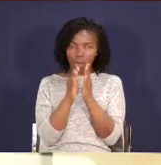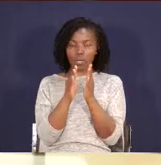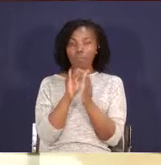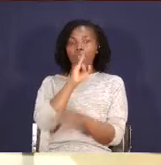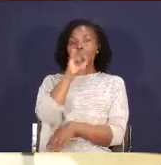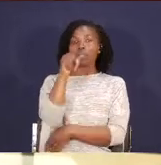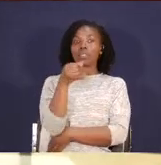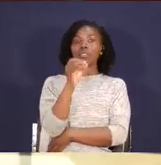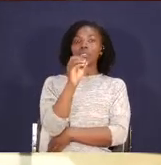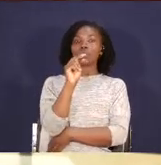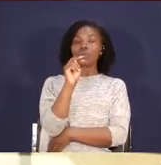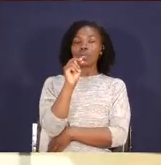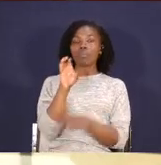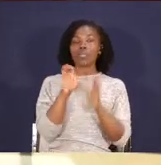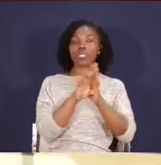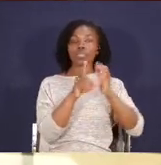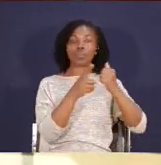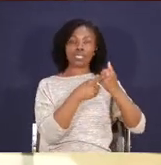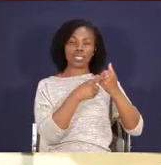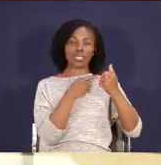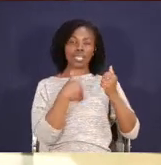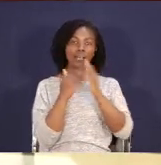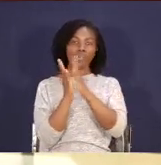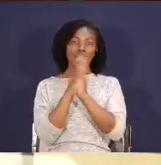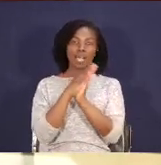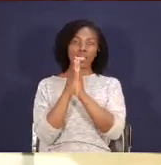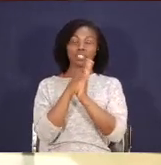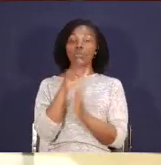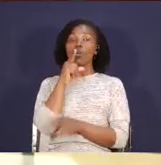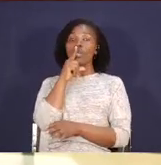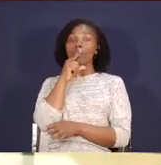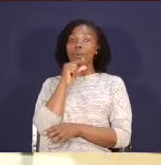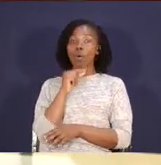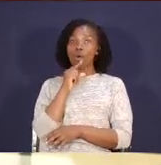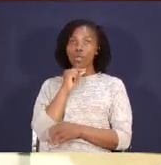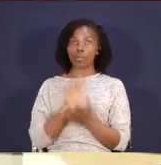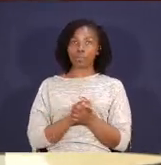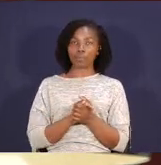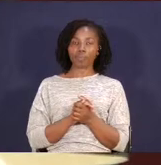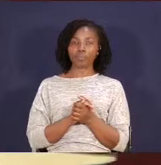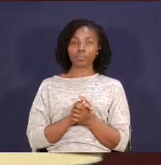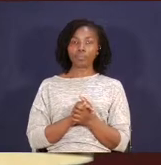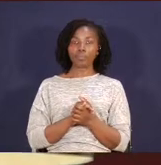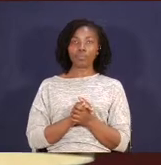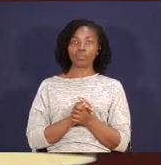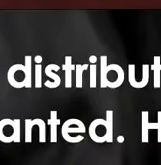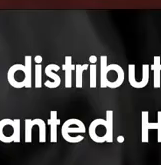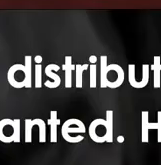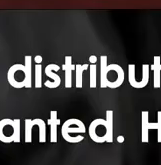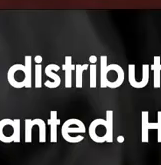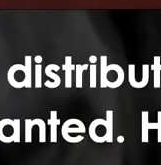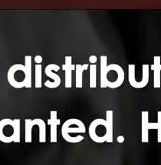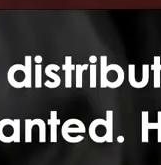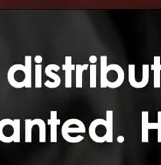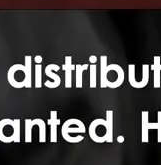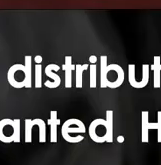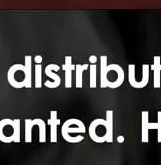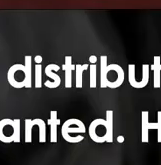6, there was a boy, verse 11. Just give me John chapter 6, verse 11. John chapter 6, verse